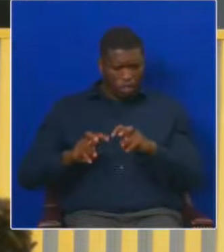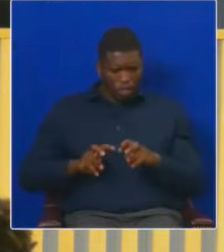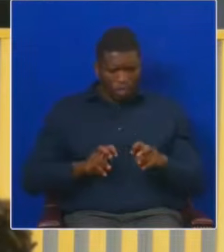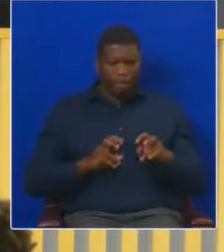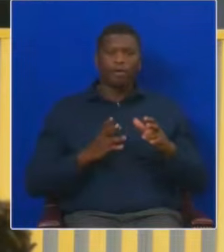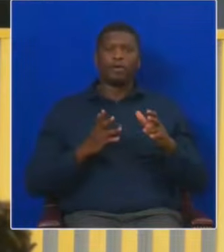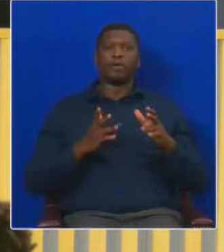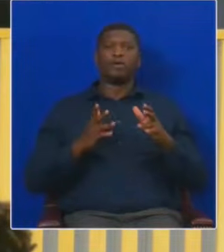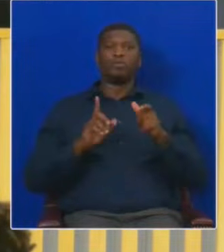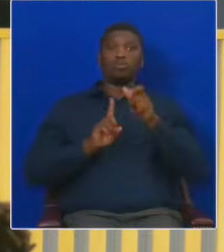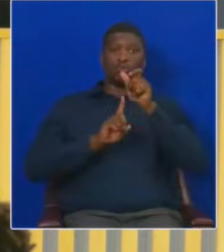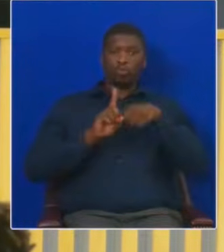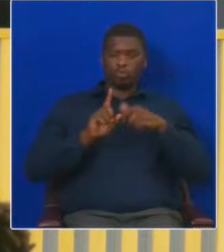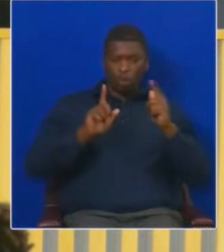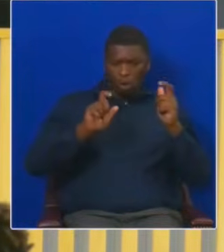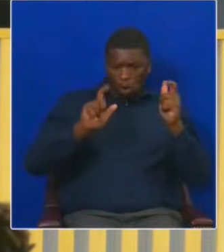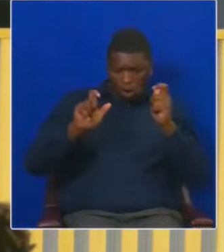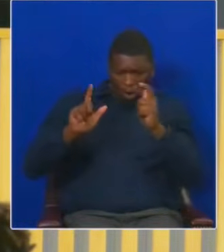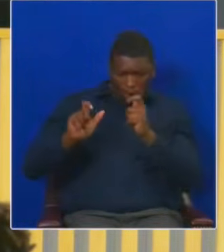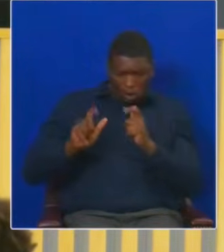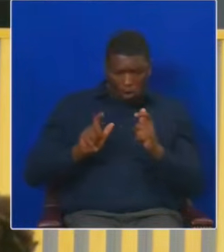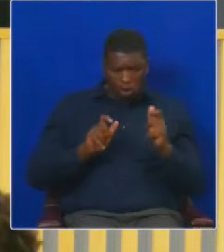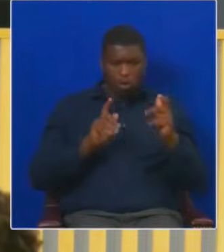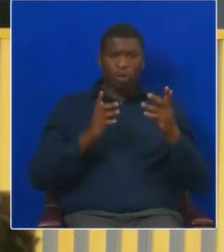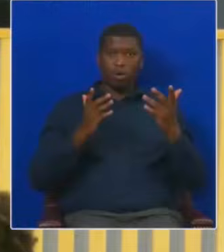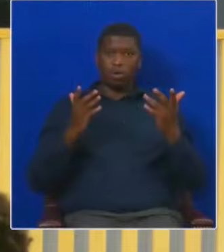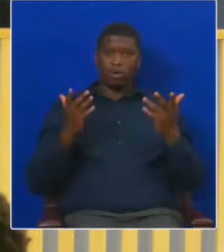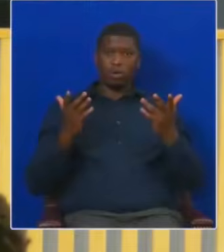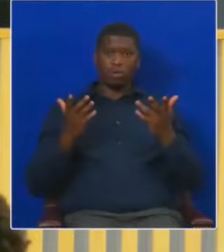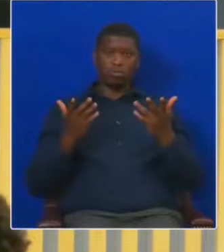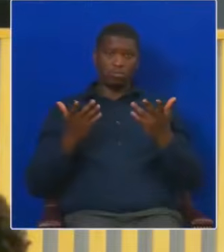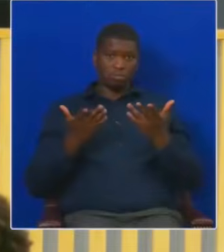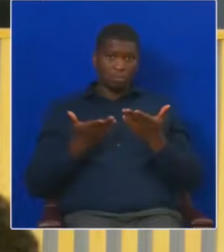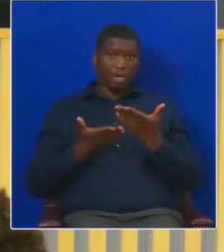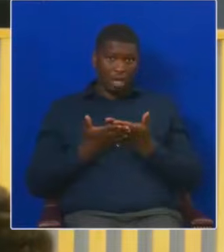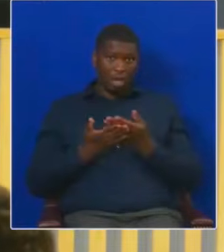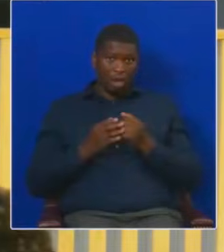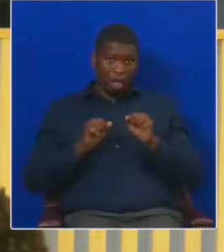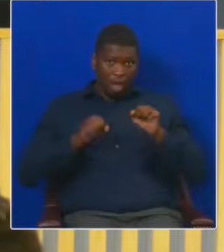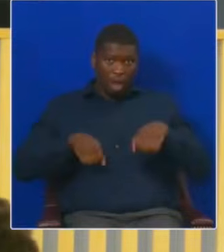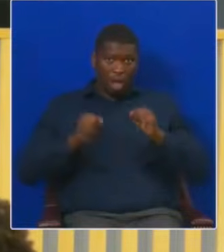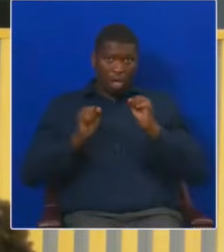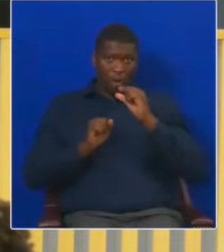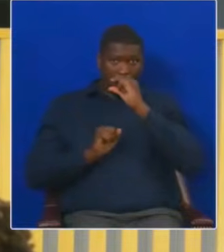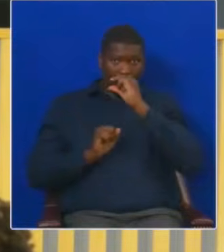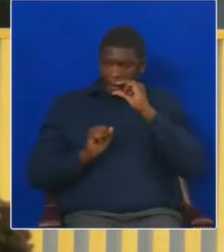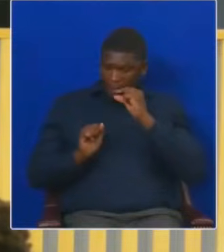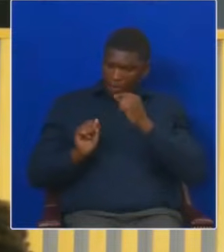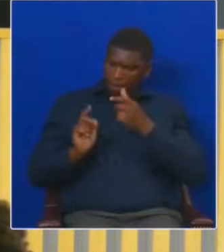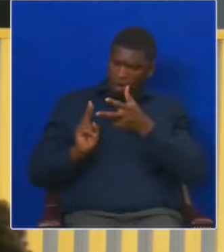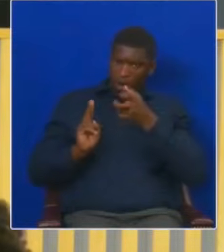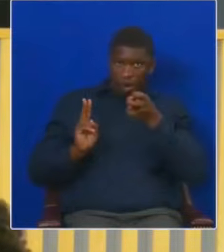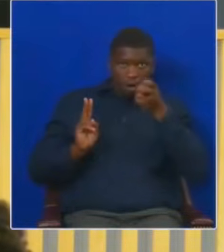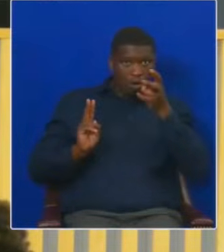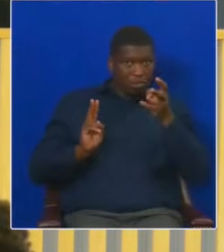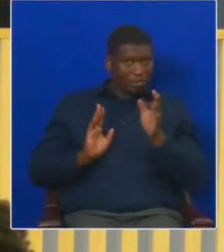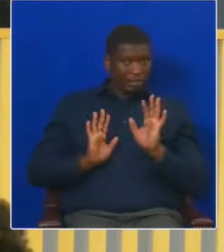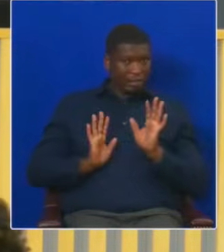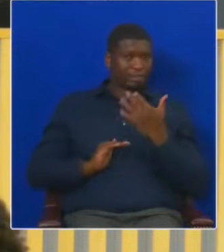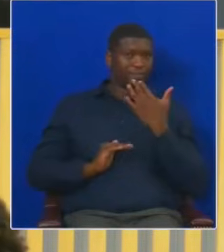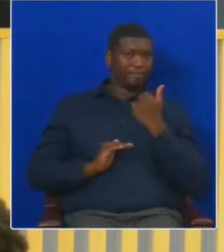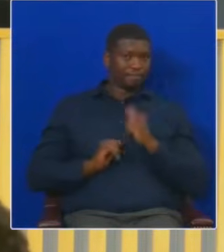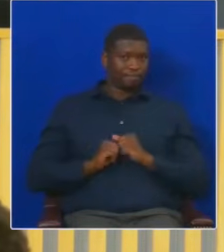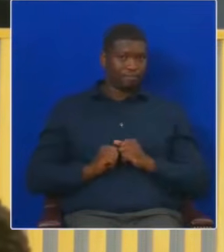So can I be allowed not to make mention of his name, please? Indeed. You